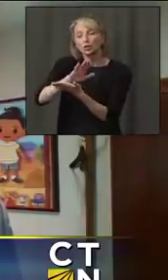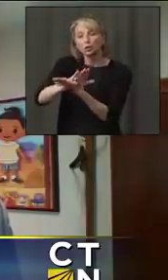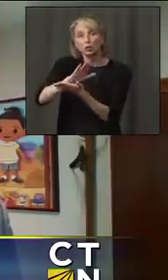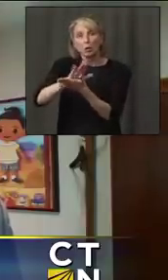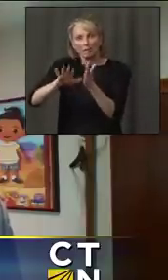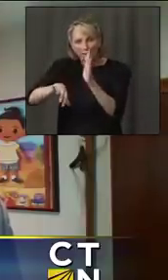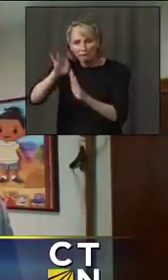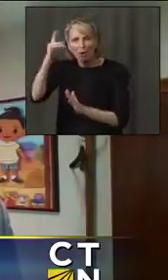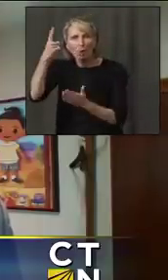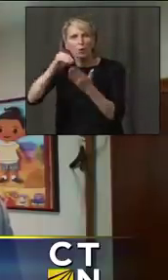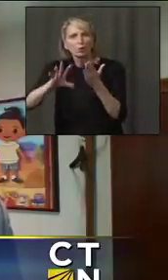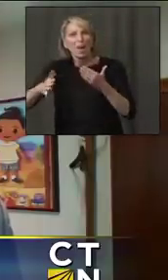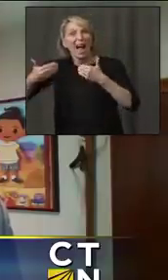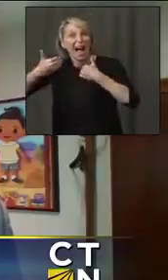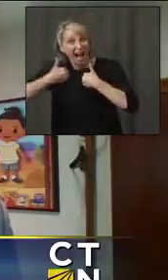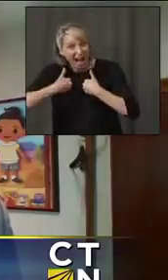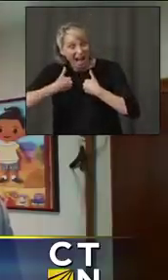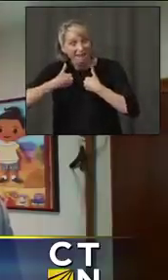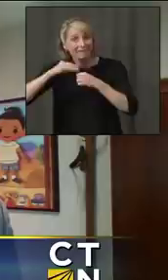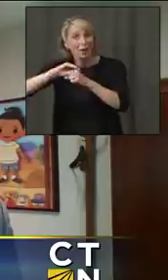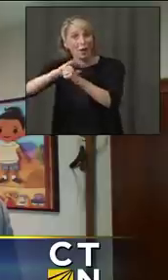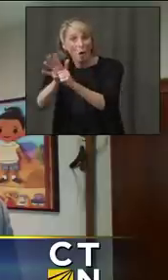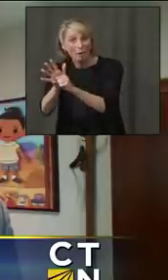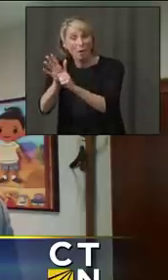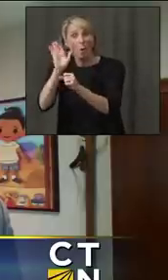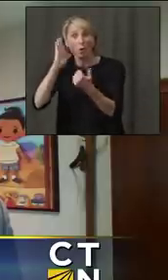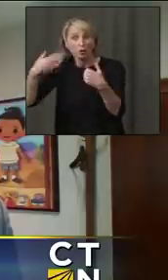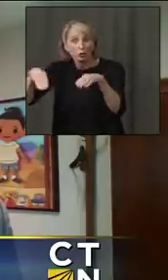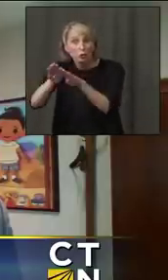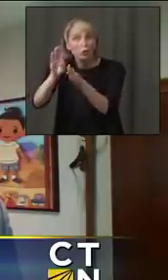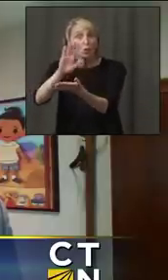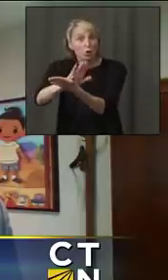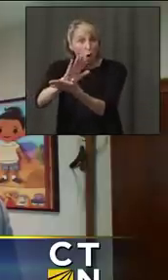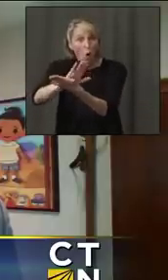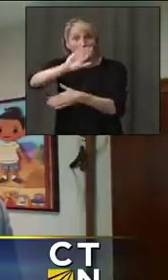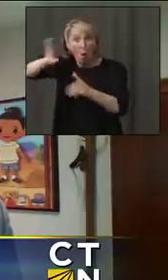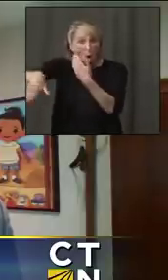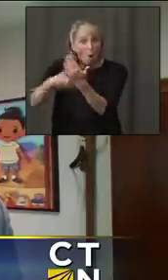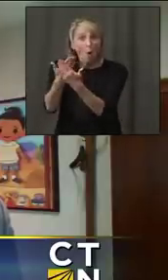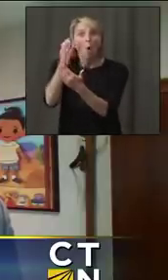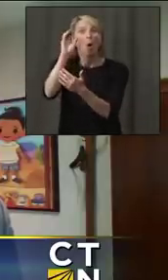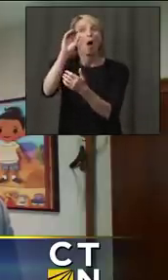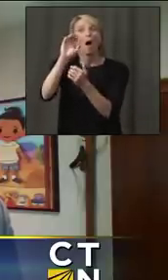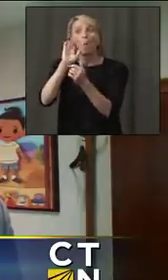closed, and how will that be reported to parents? Yes, there is a clear